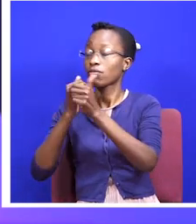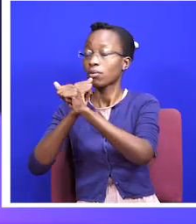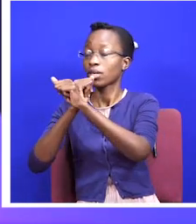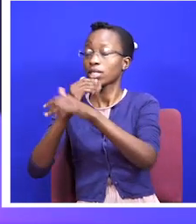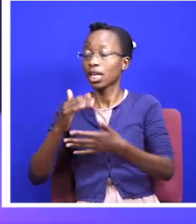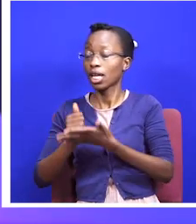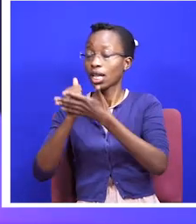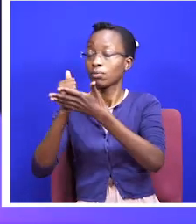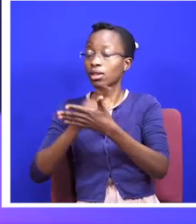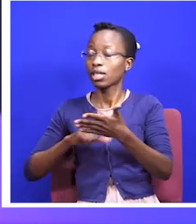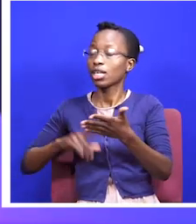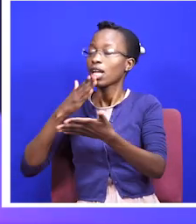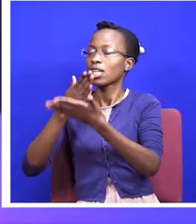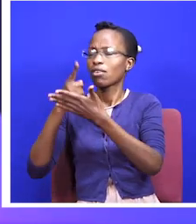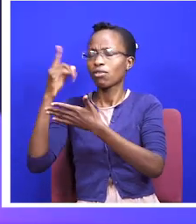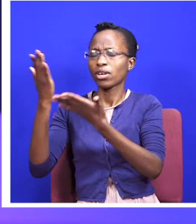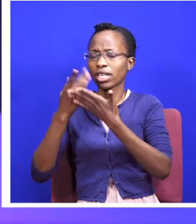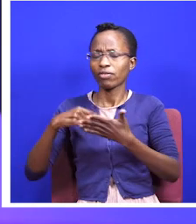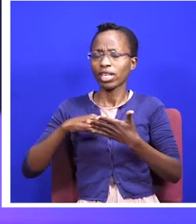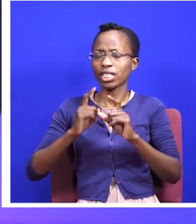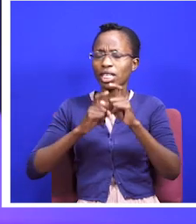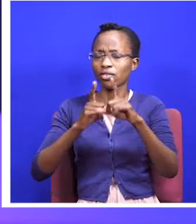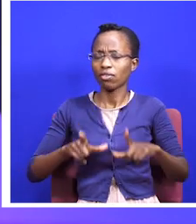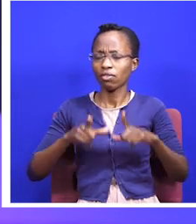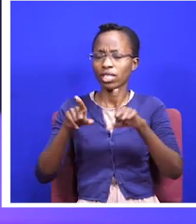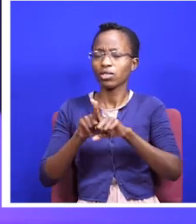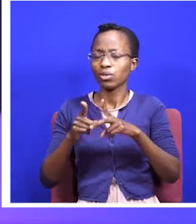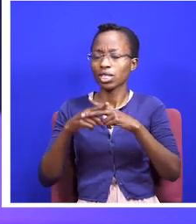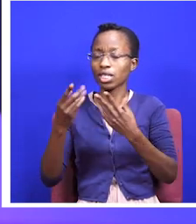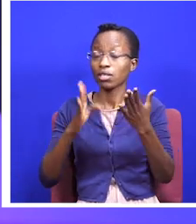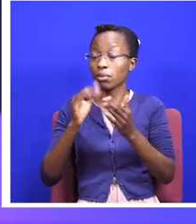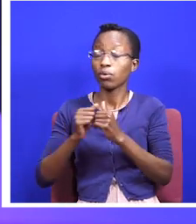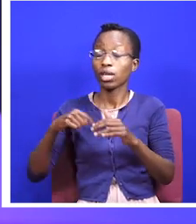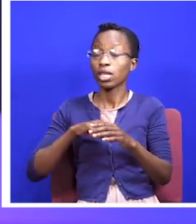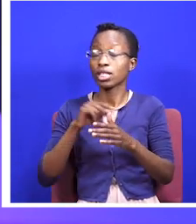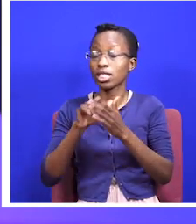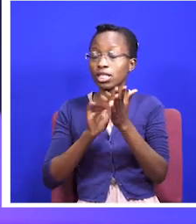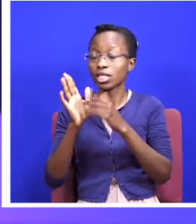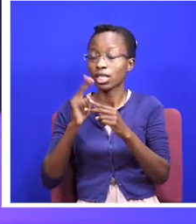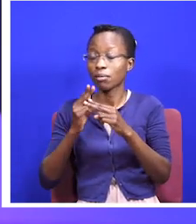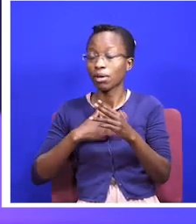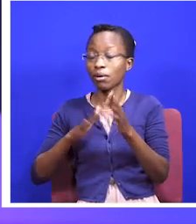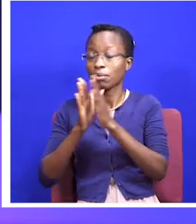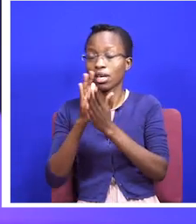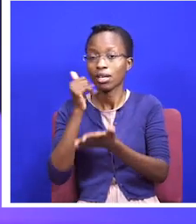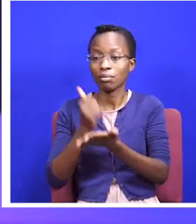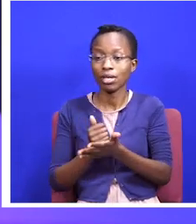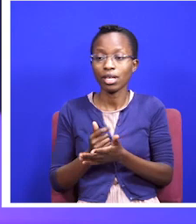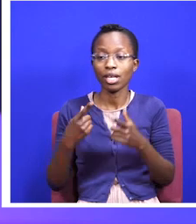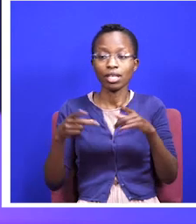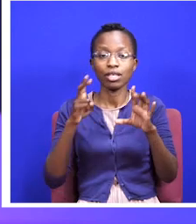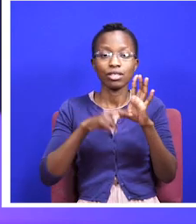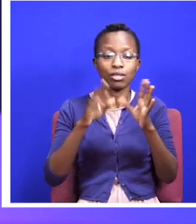Remy. Let us pray. Oh God, we are thankful for protection and your help. We are thankful for giving us the gift of life, even as we start the service, may